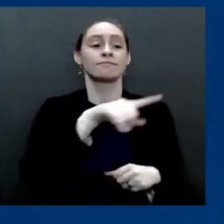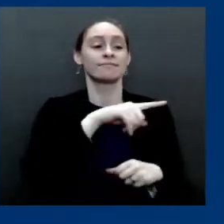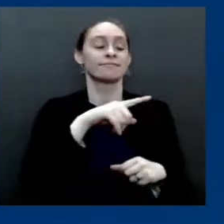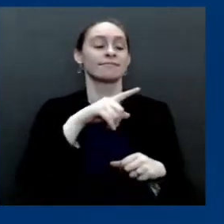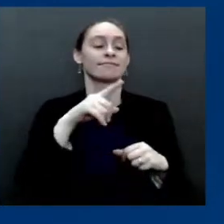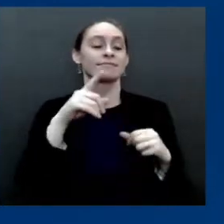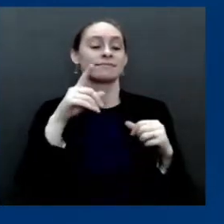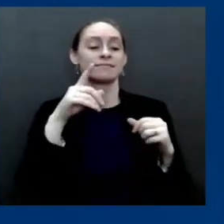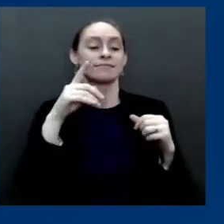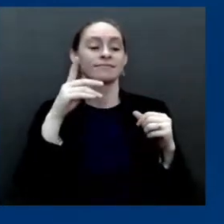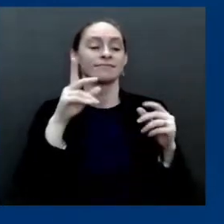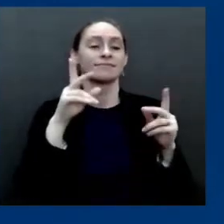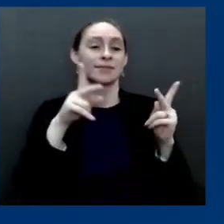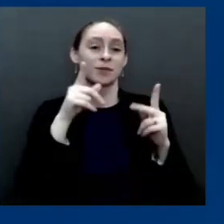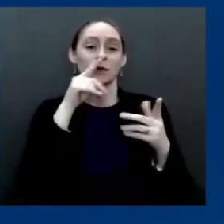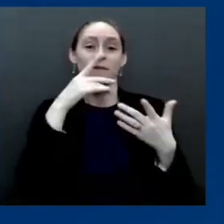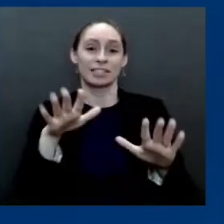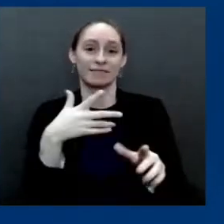So on